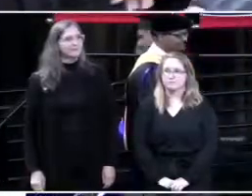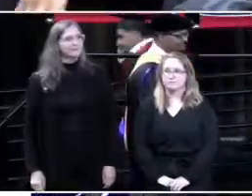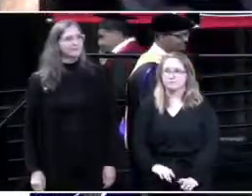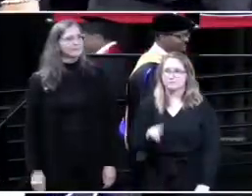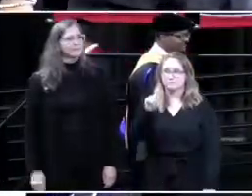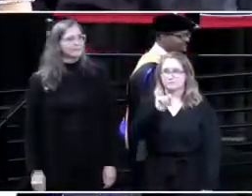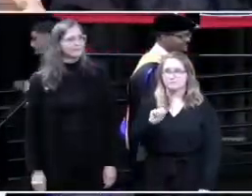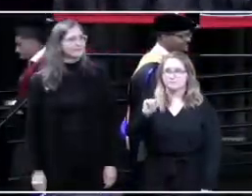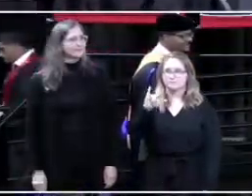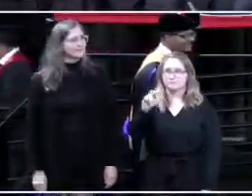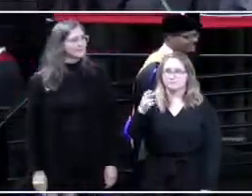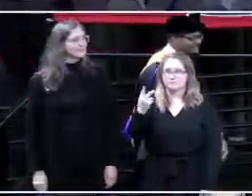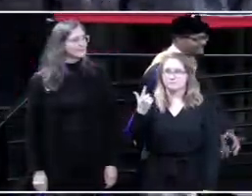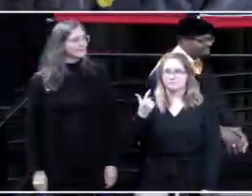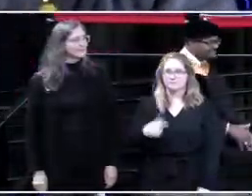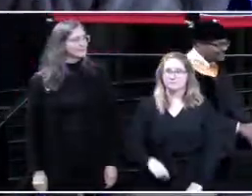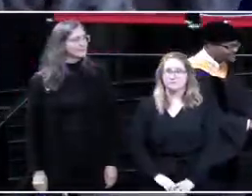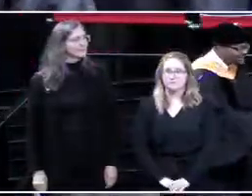Tyler Young.